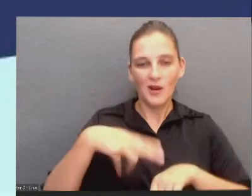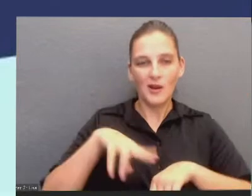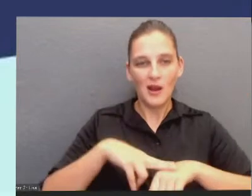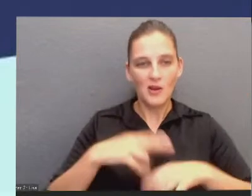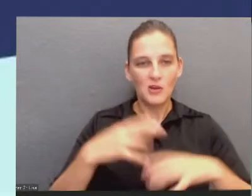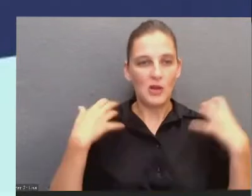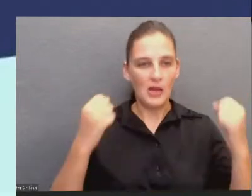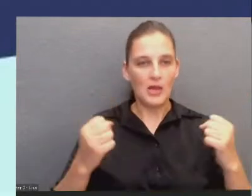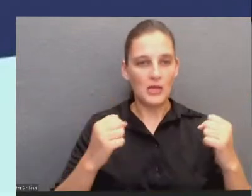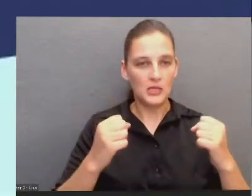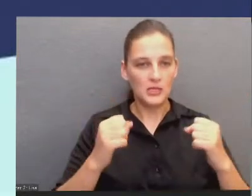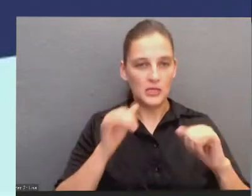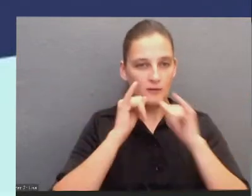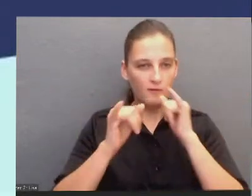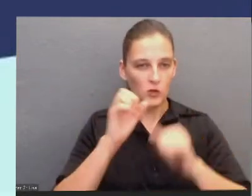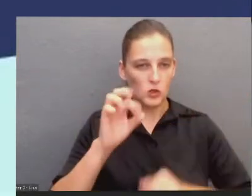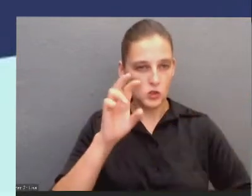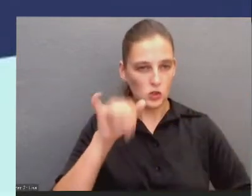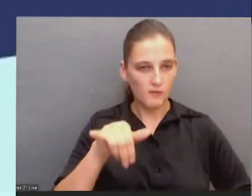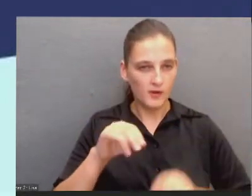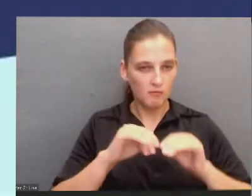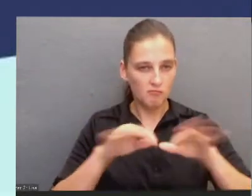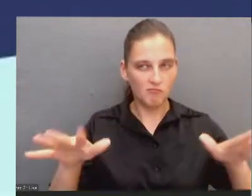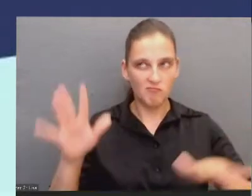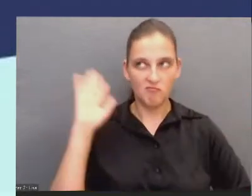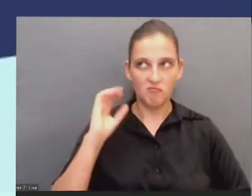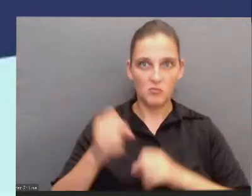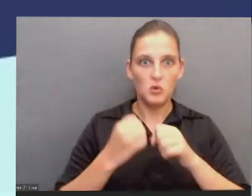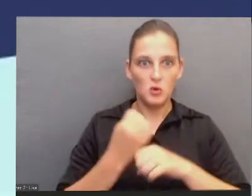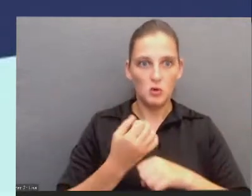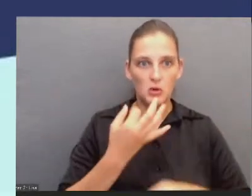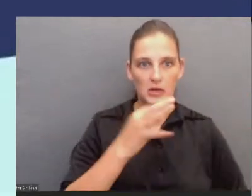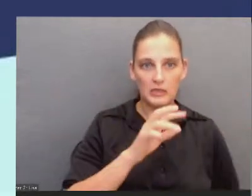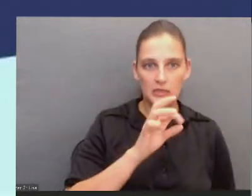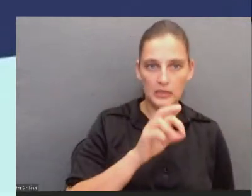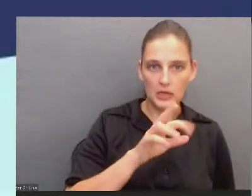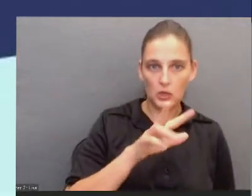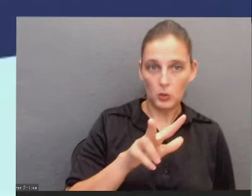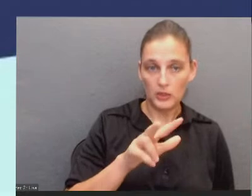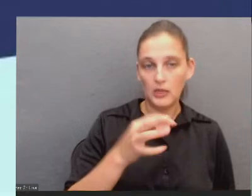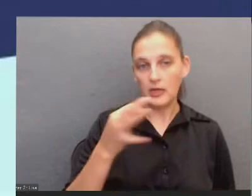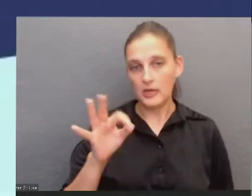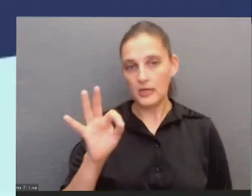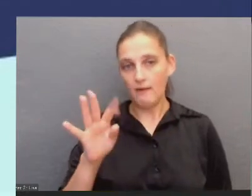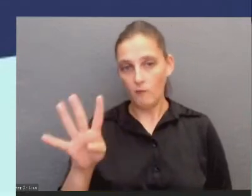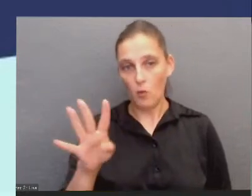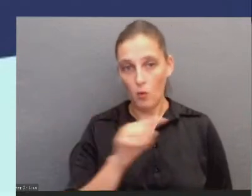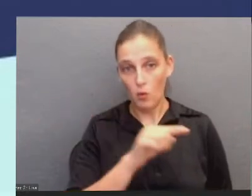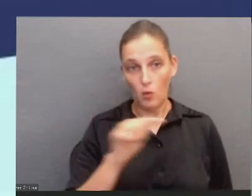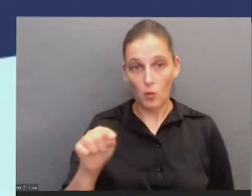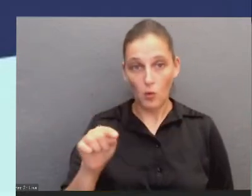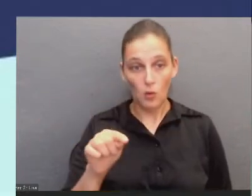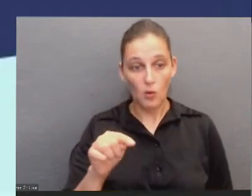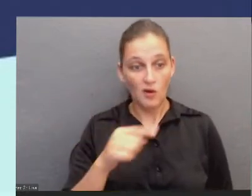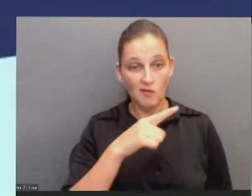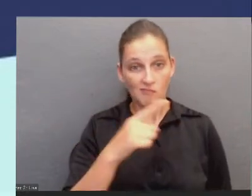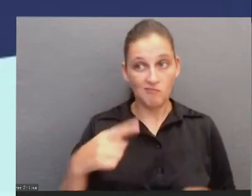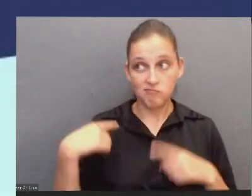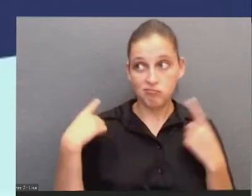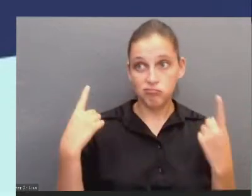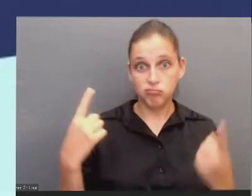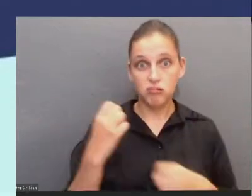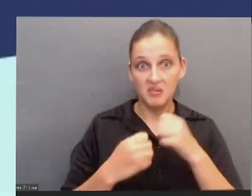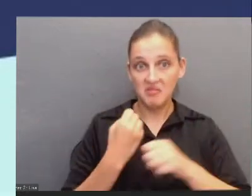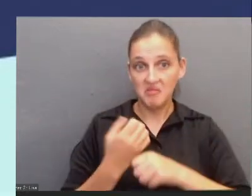that was administered in 1993 and 1994. And it has not been re-administered since then. And we got a lot of